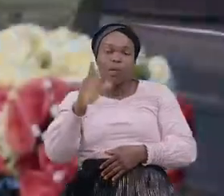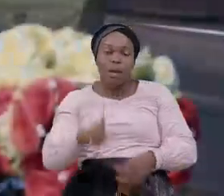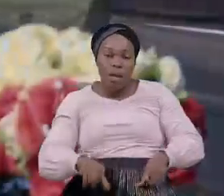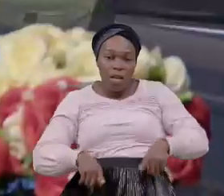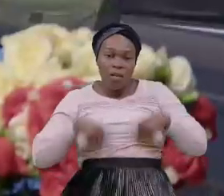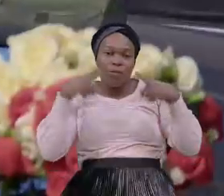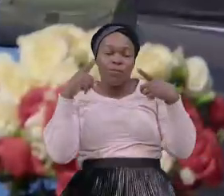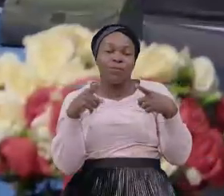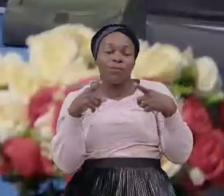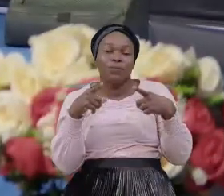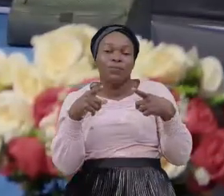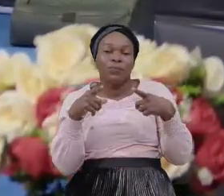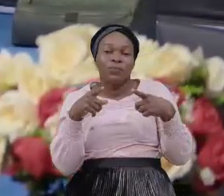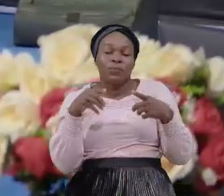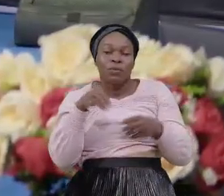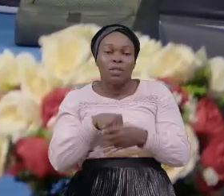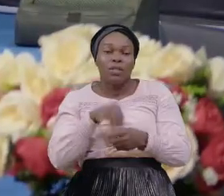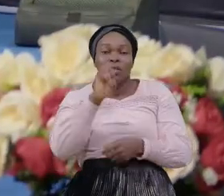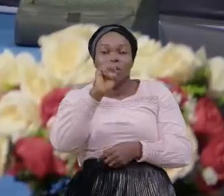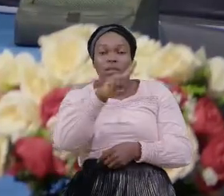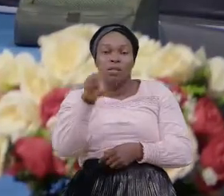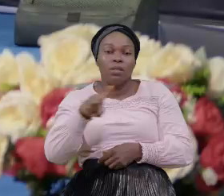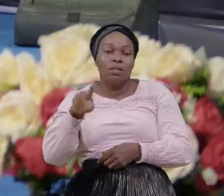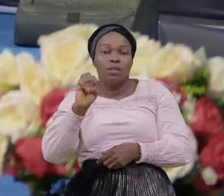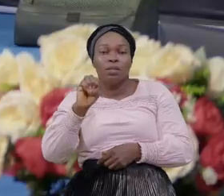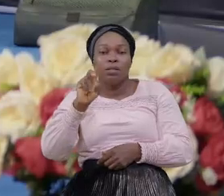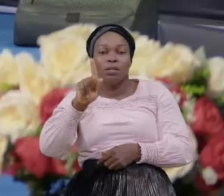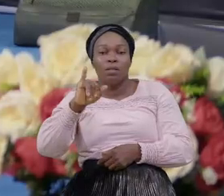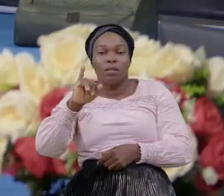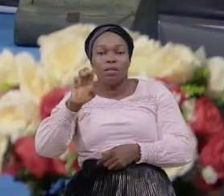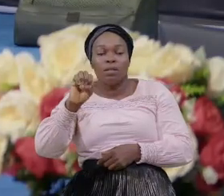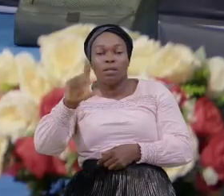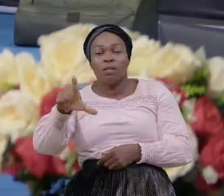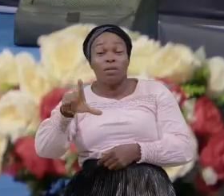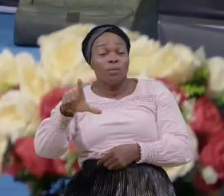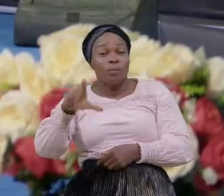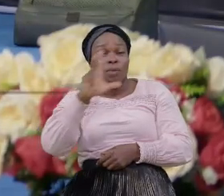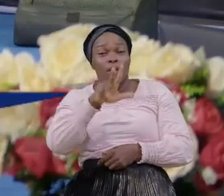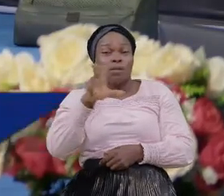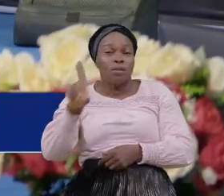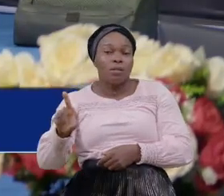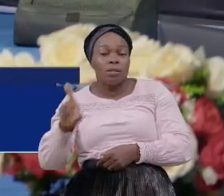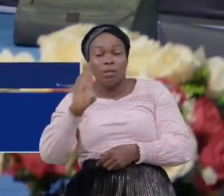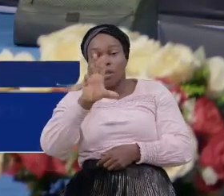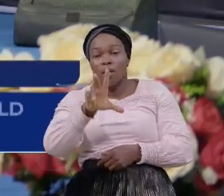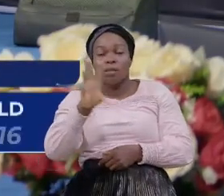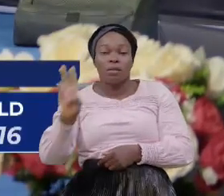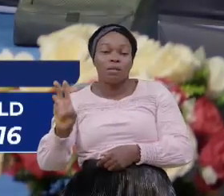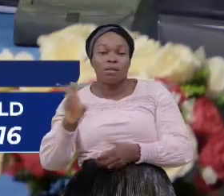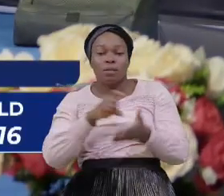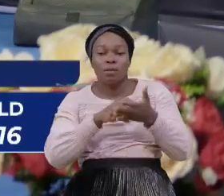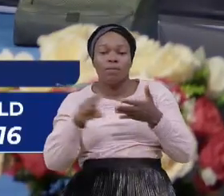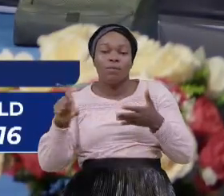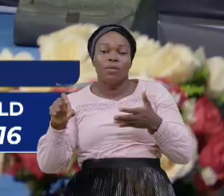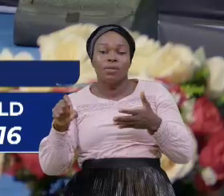Look at Ezekiel 36, and I'm reading from verse 26. Ezekiel, here